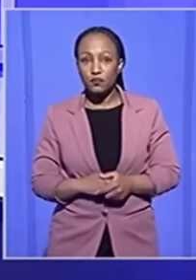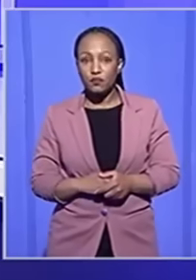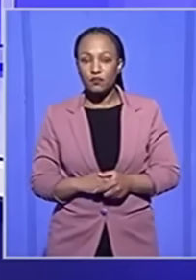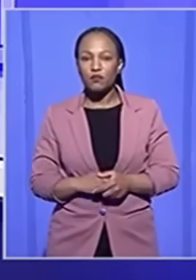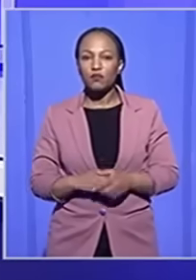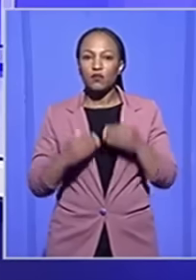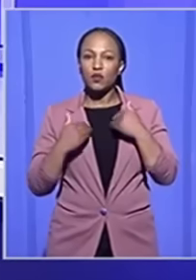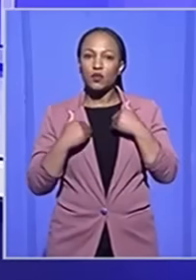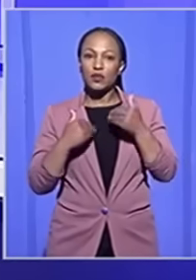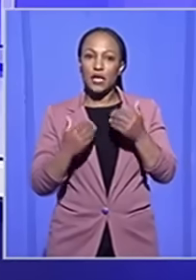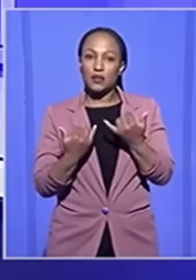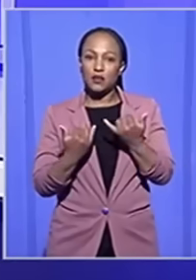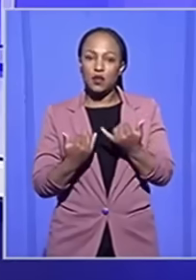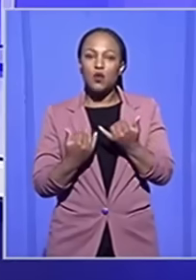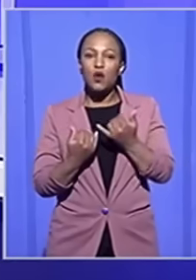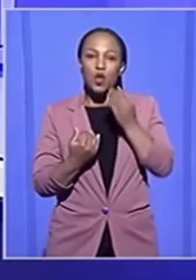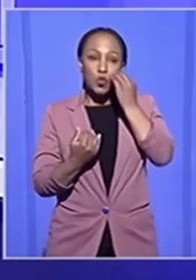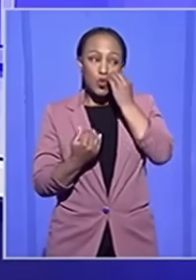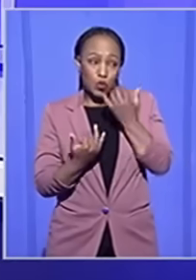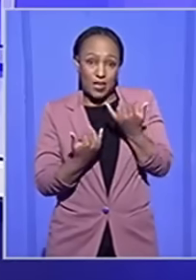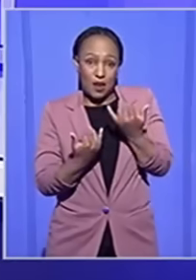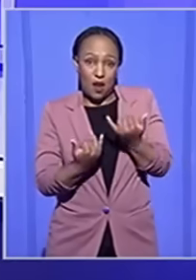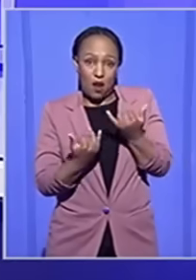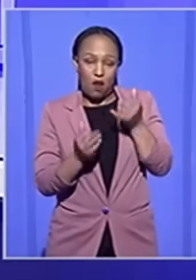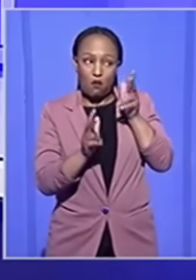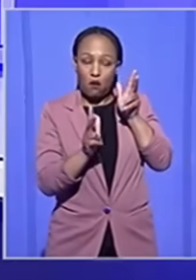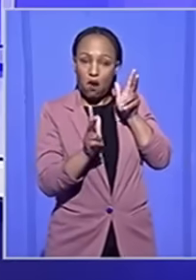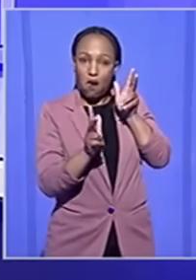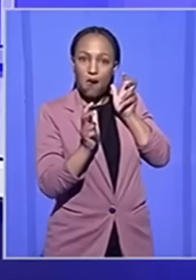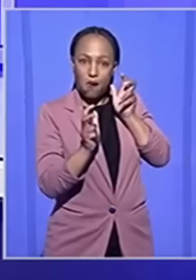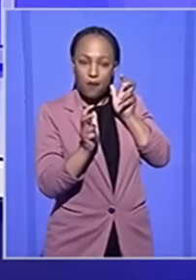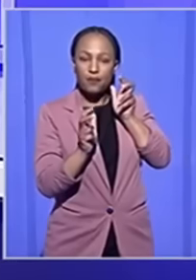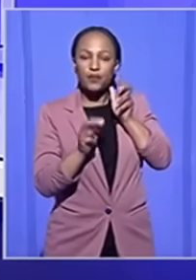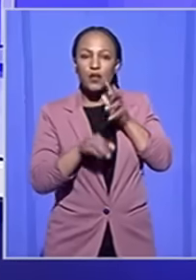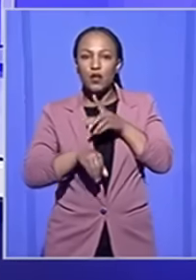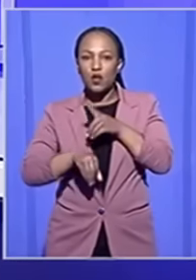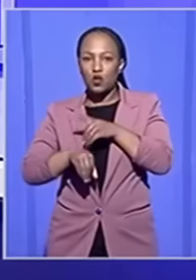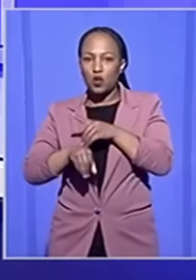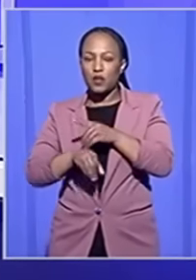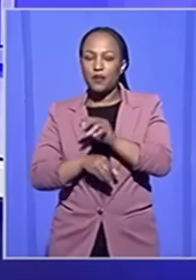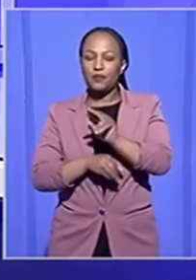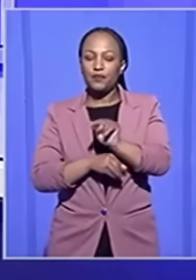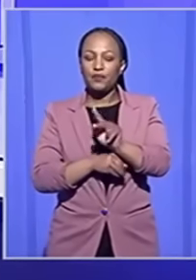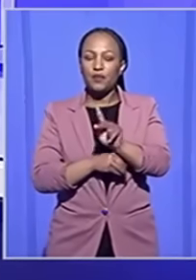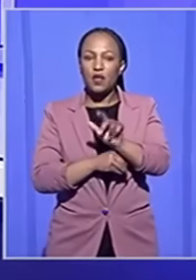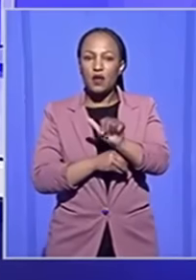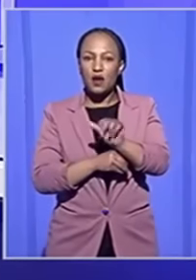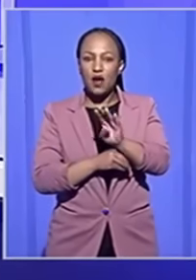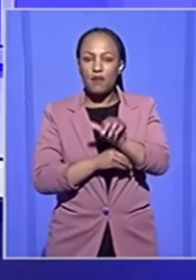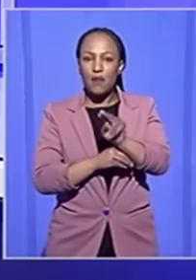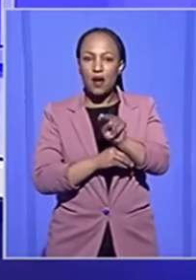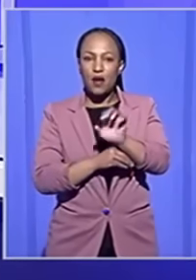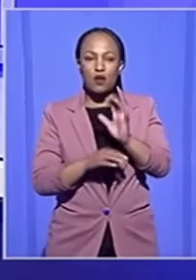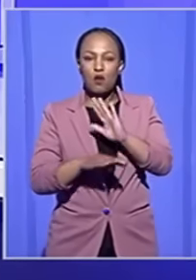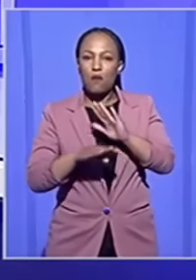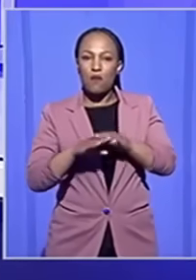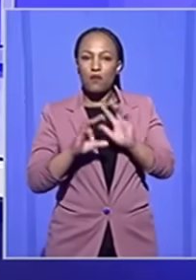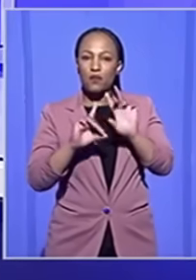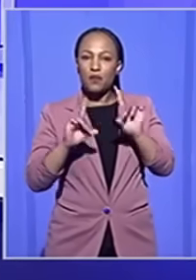sa tswang go di amogela. Ngaka Nobuhleng Kabane ga isa tlhole e le tona ya Lefapha la Thuto e Kgolwane le